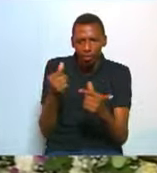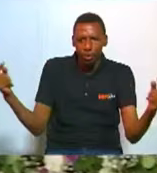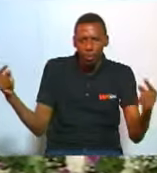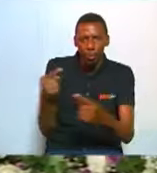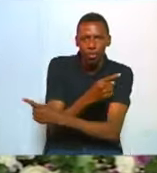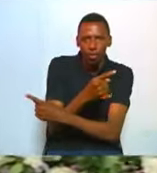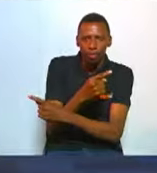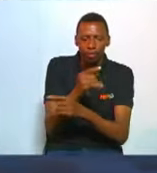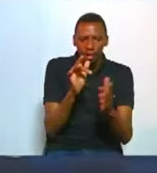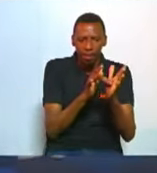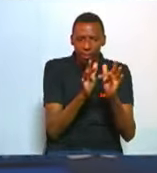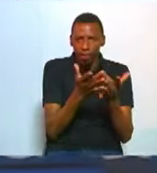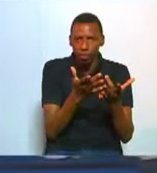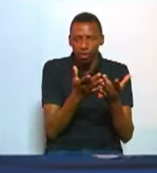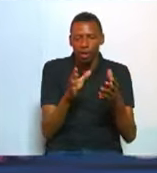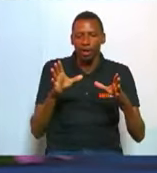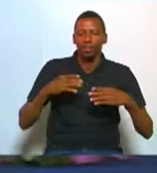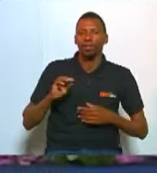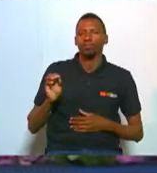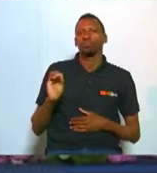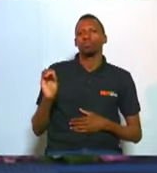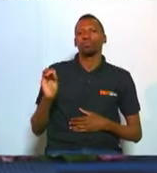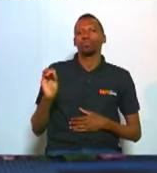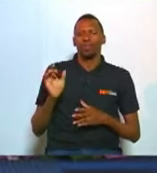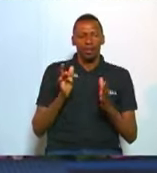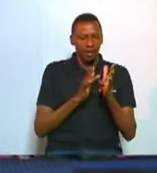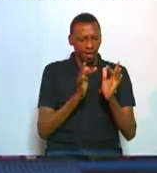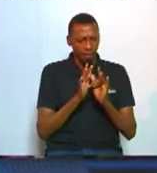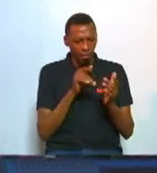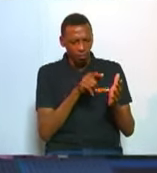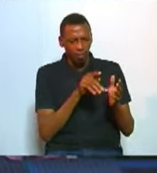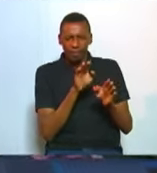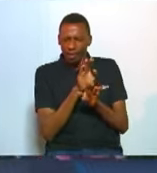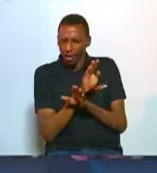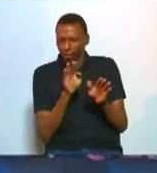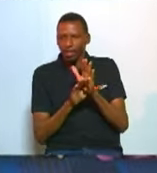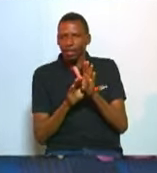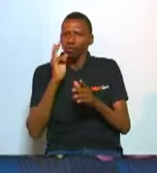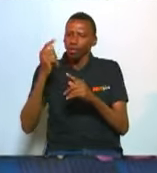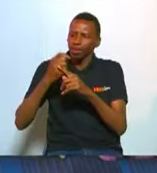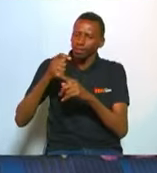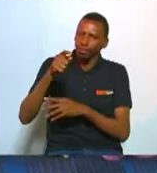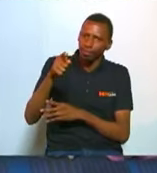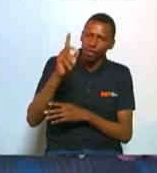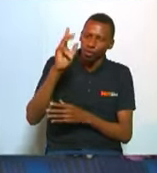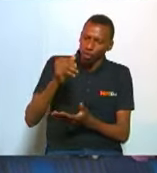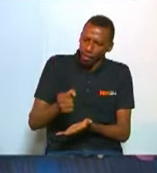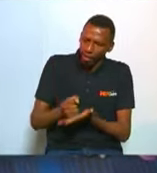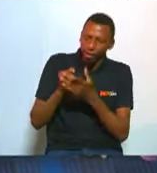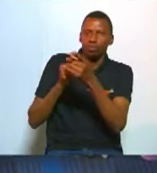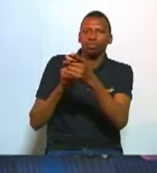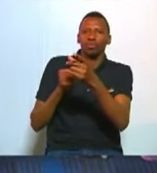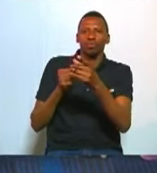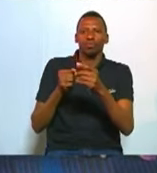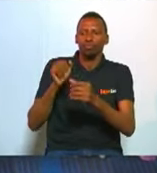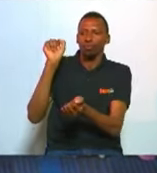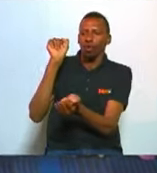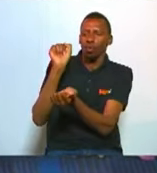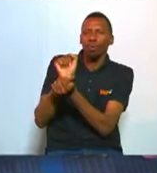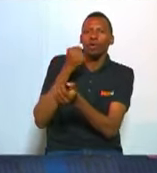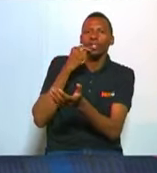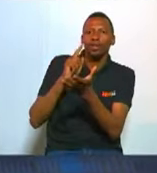The Bible is everything. It will train you. It will help you. Paul says, keep yourself